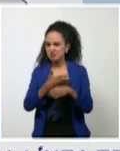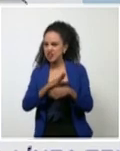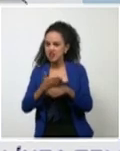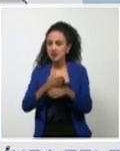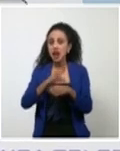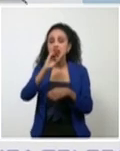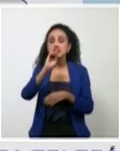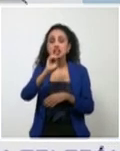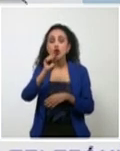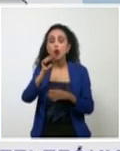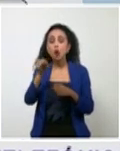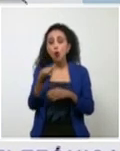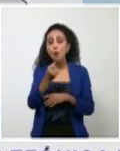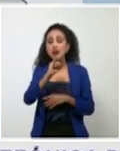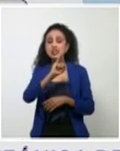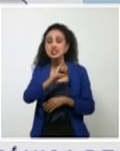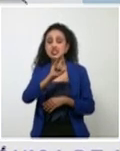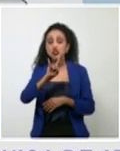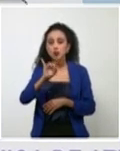positive, representing